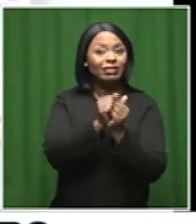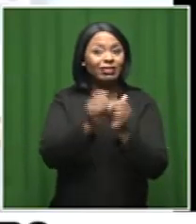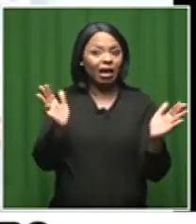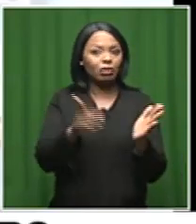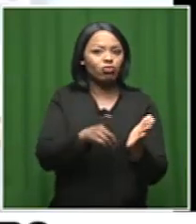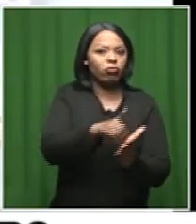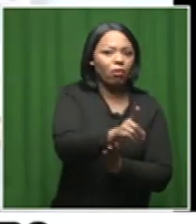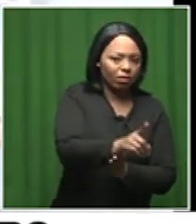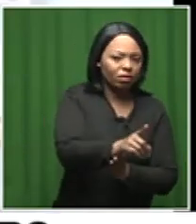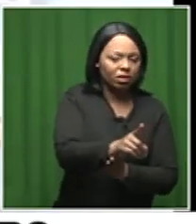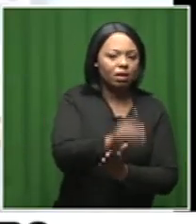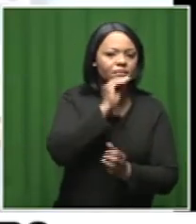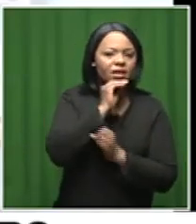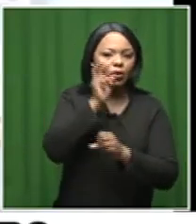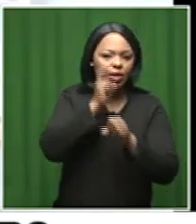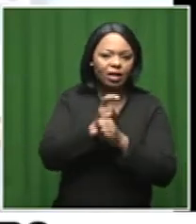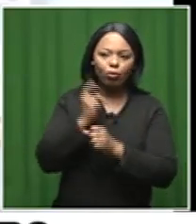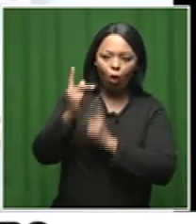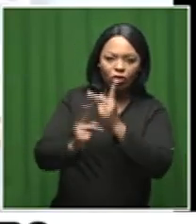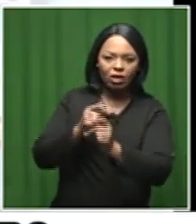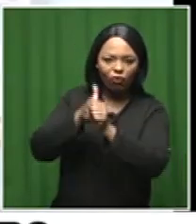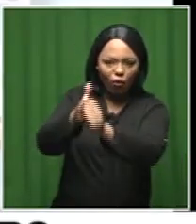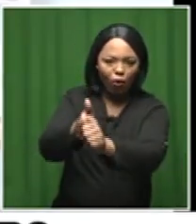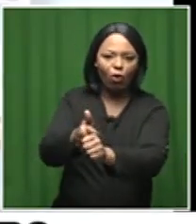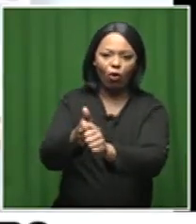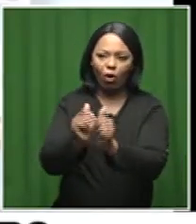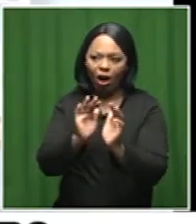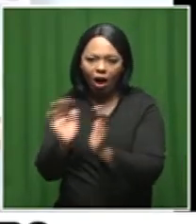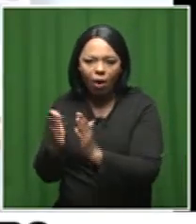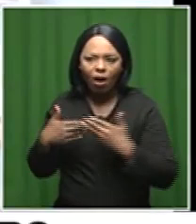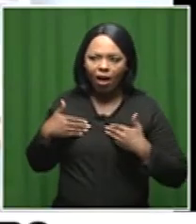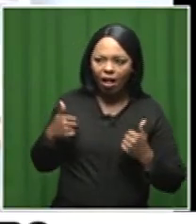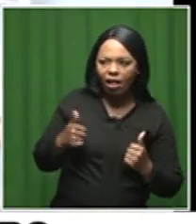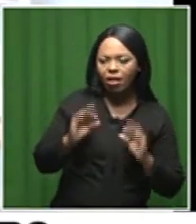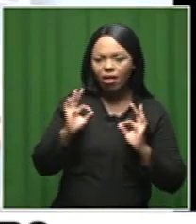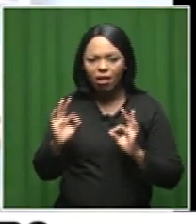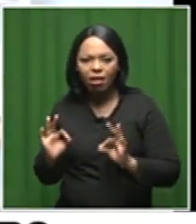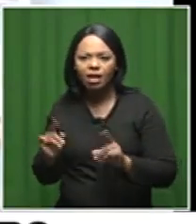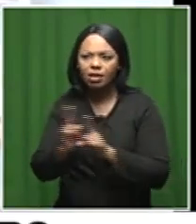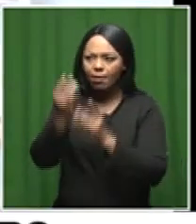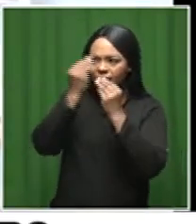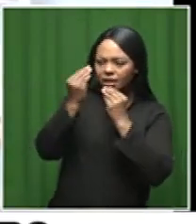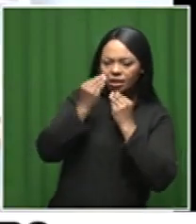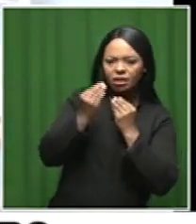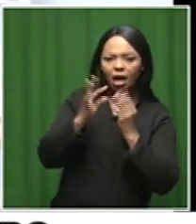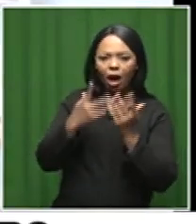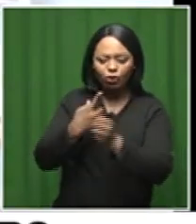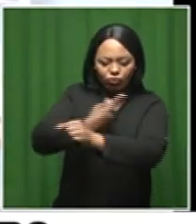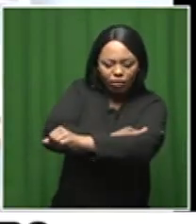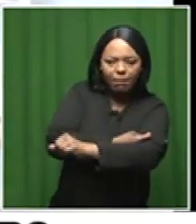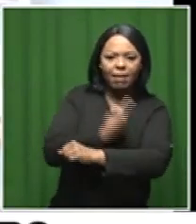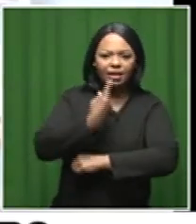week before, you just need to go through the process of needling. So they actually teach you how to inject yourself and stuff.